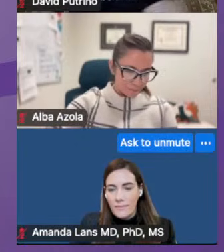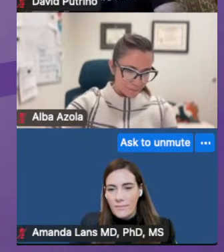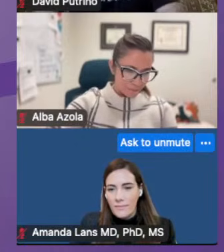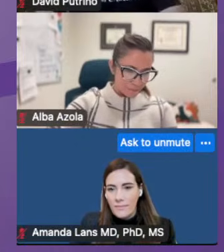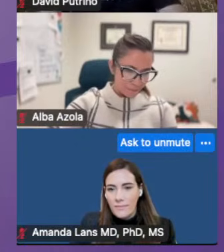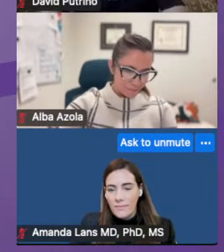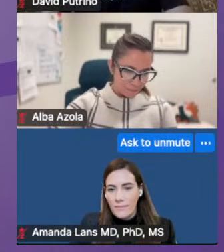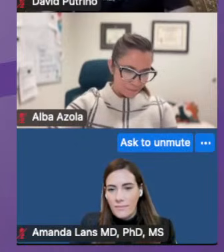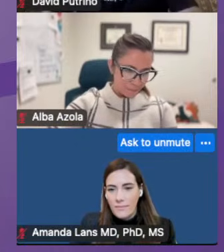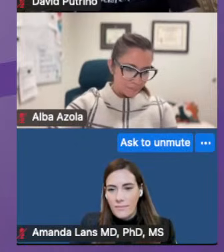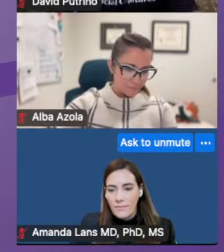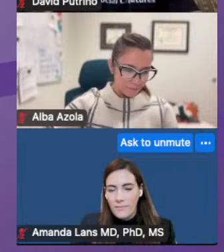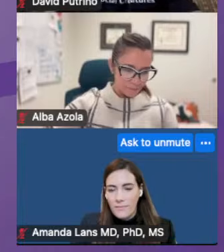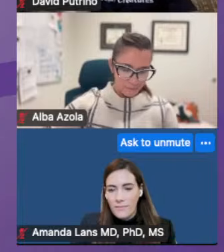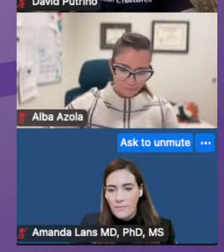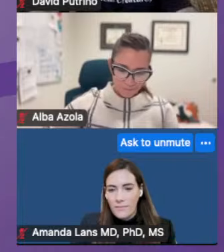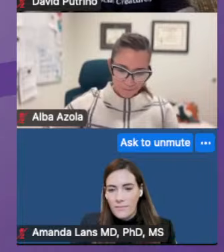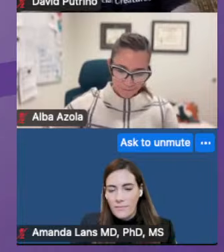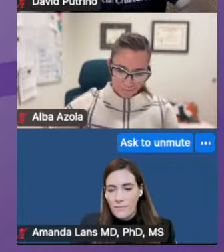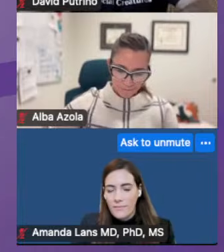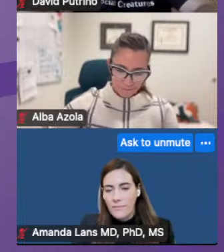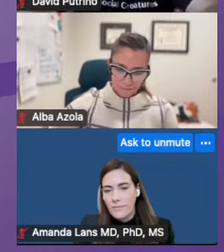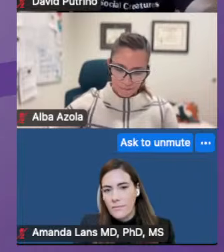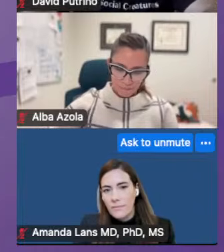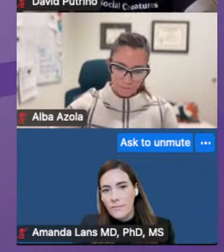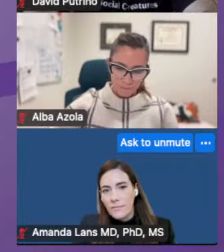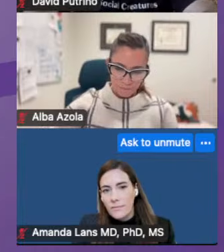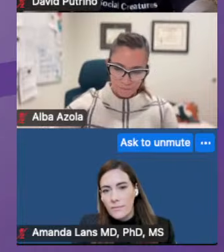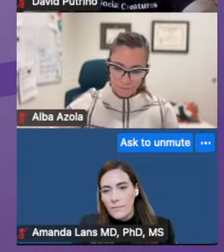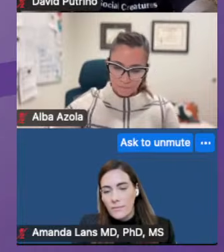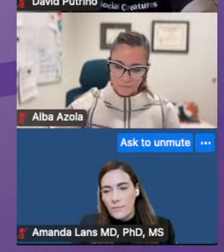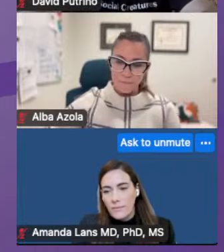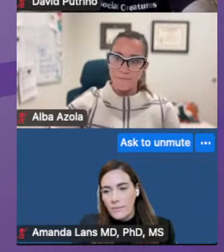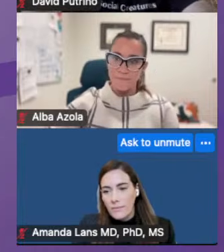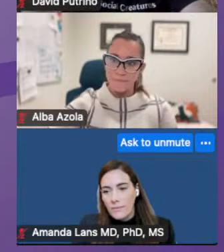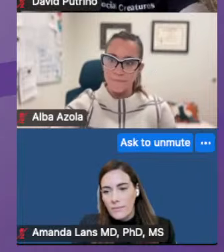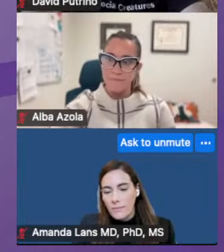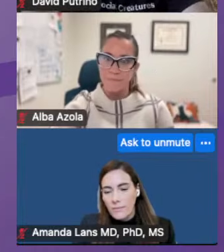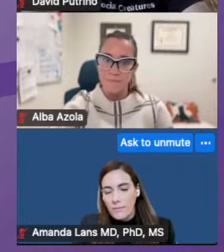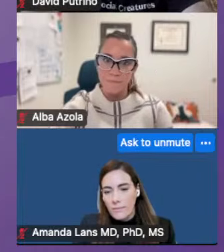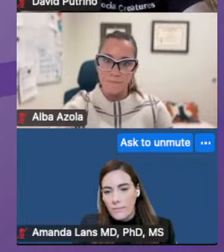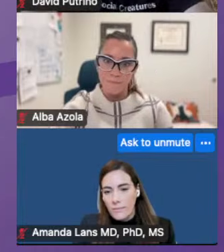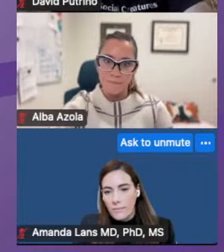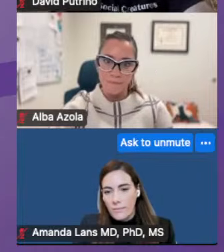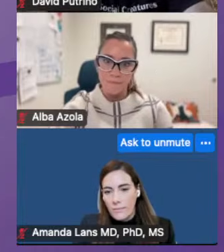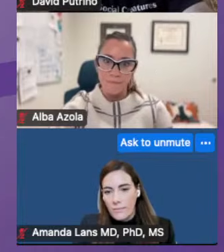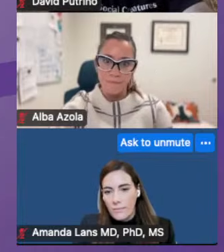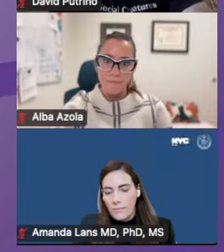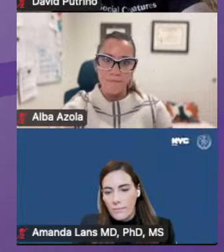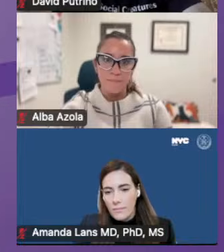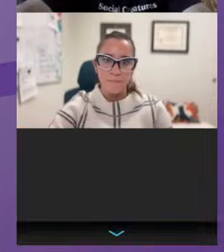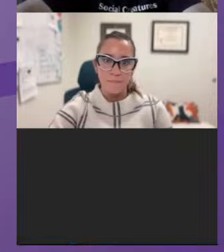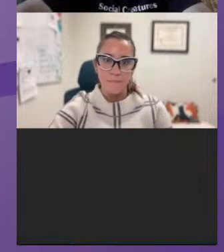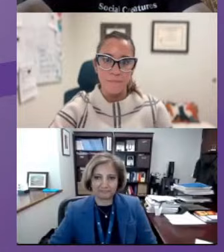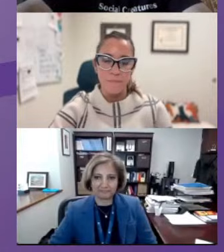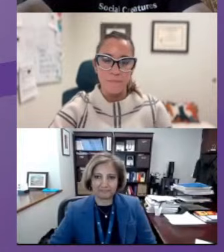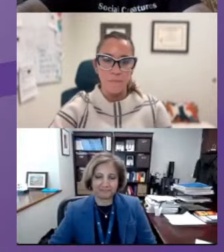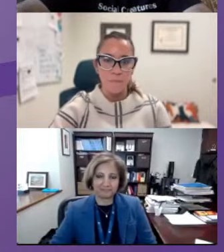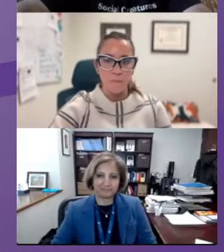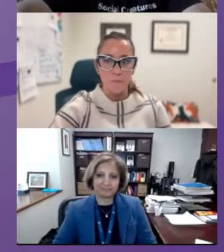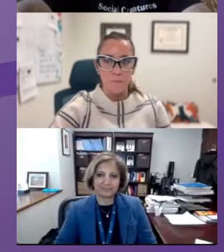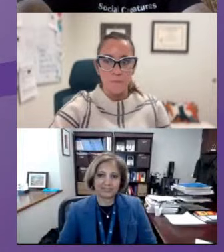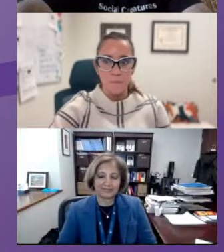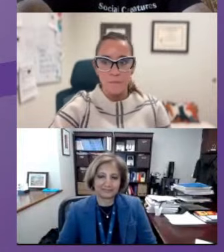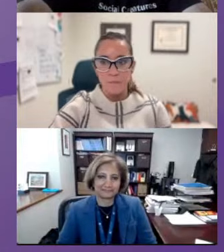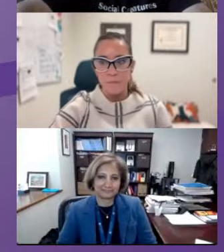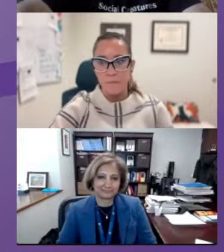single long COVID syndrome. There's not really a single set of experiences that everyone has. But I think that